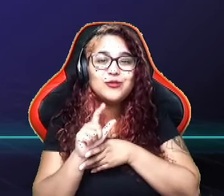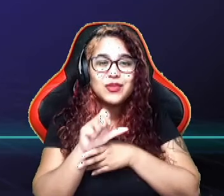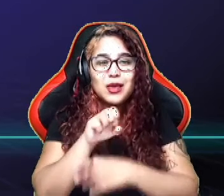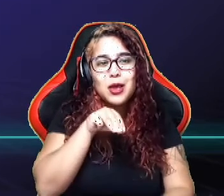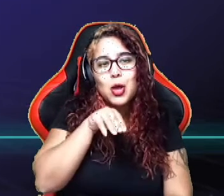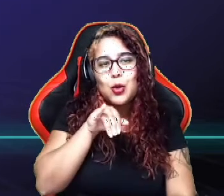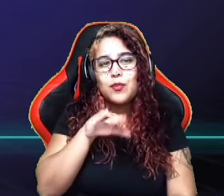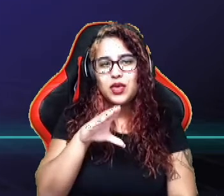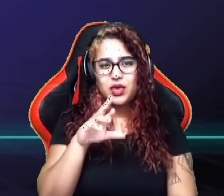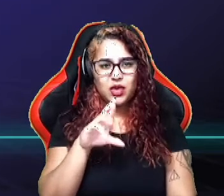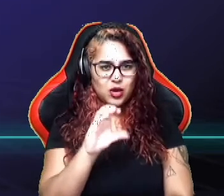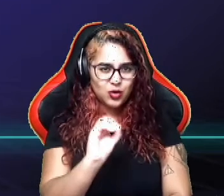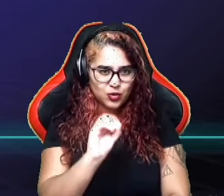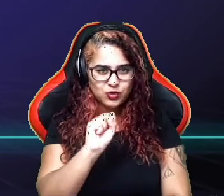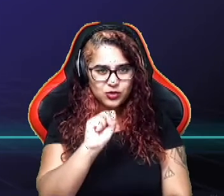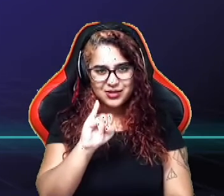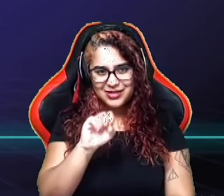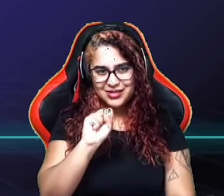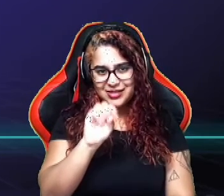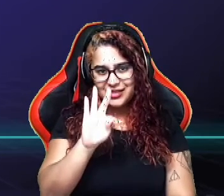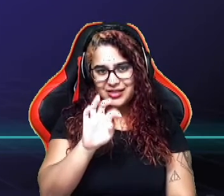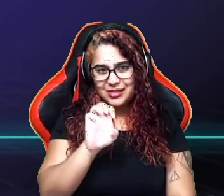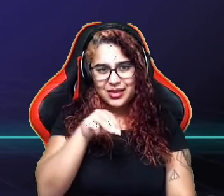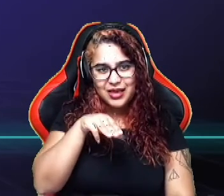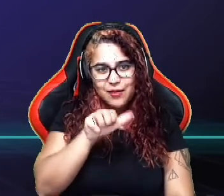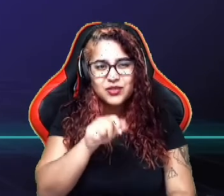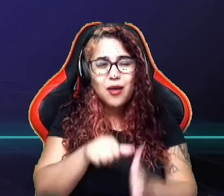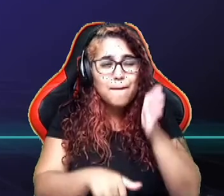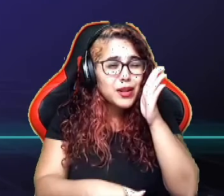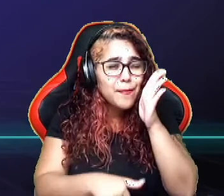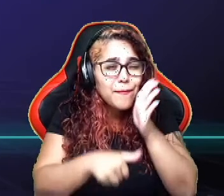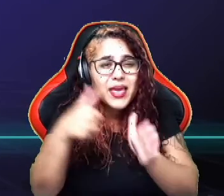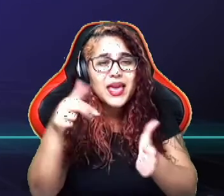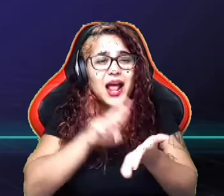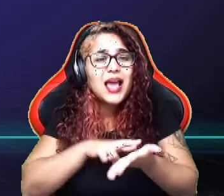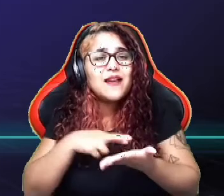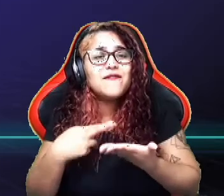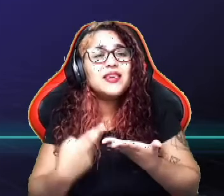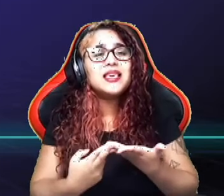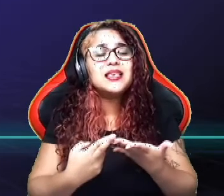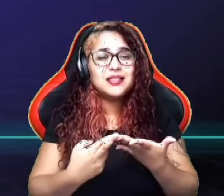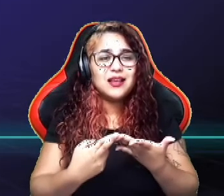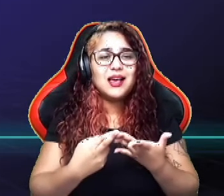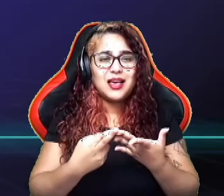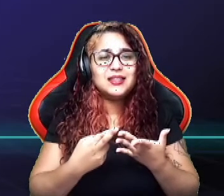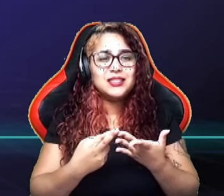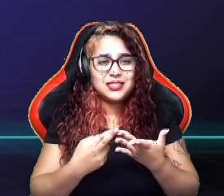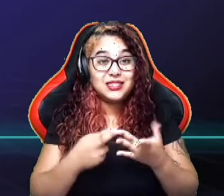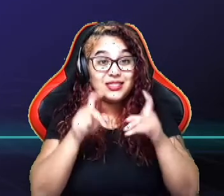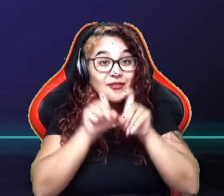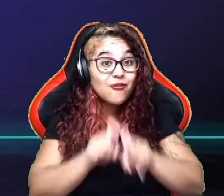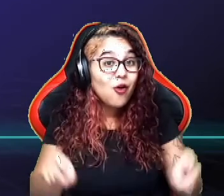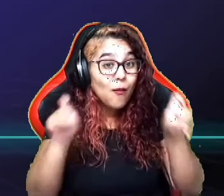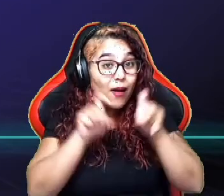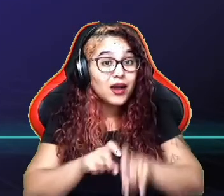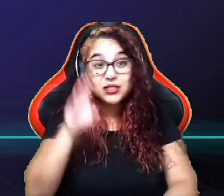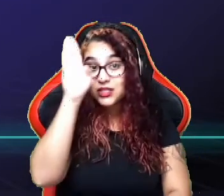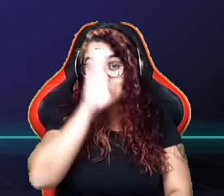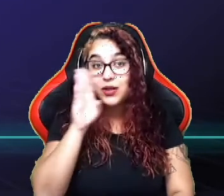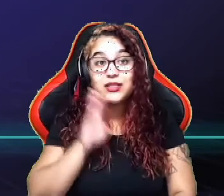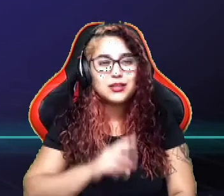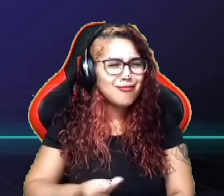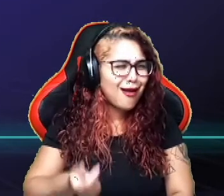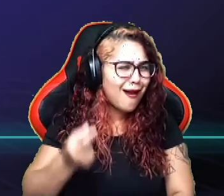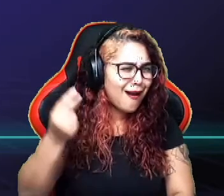Microsystems. Microsystems was the first IT magazine way back in the early 80s.